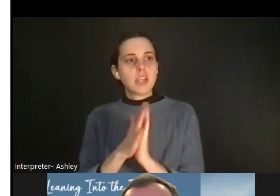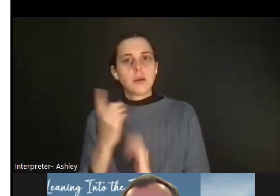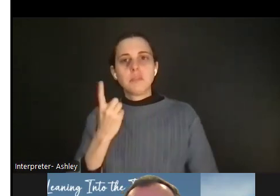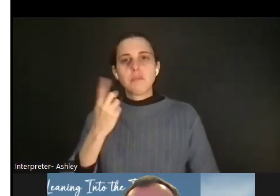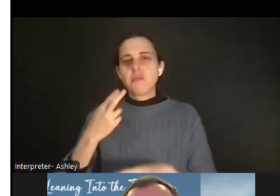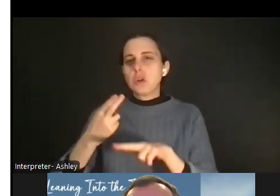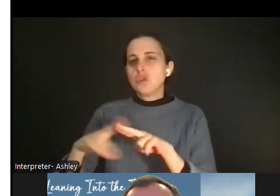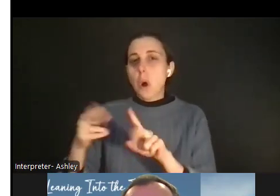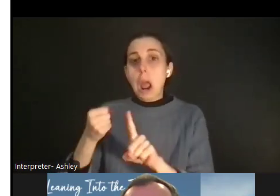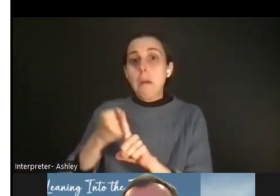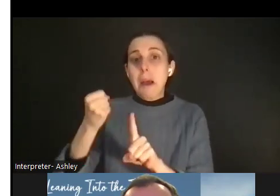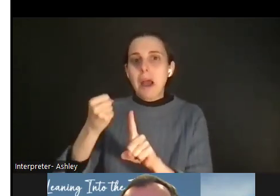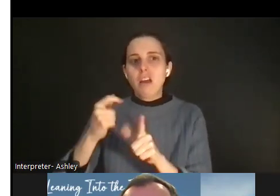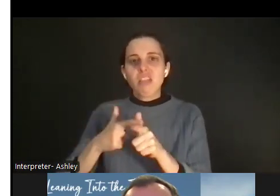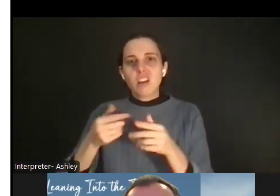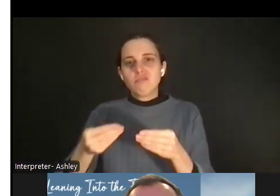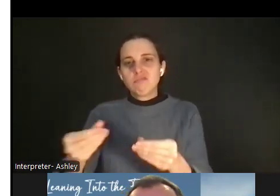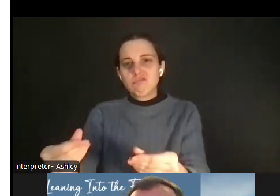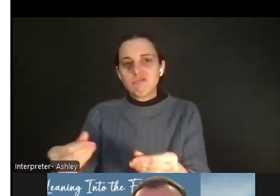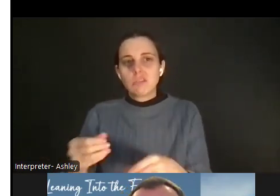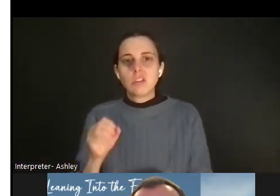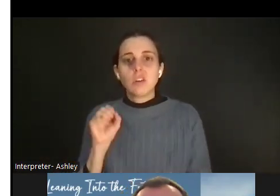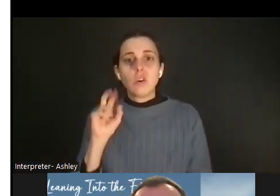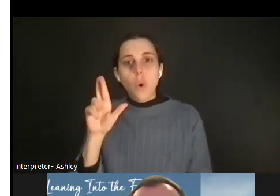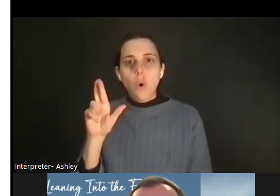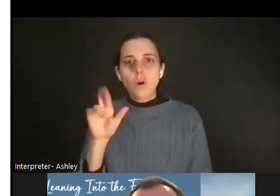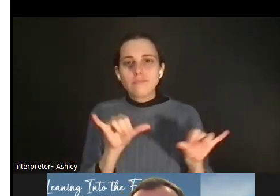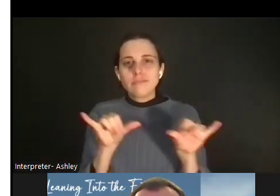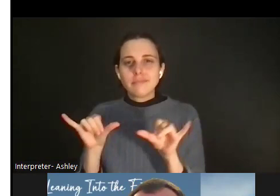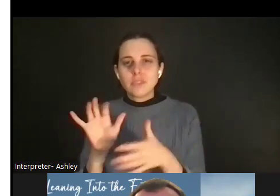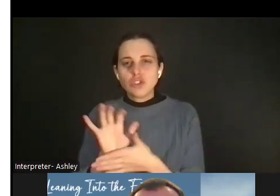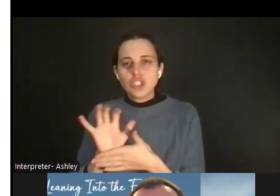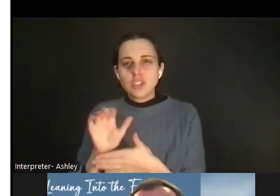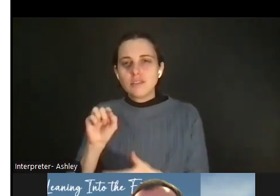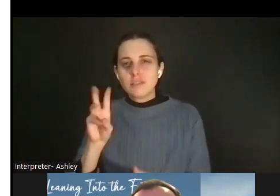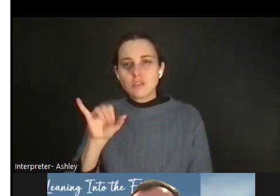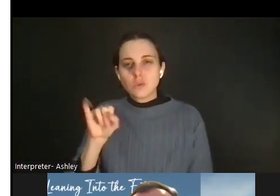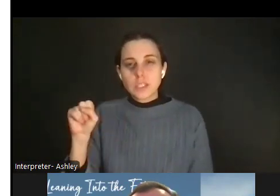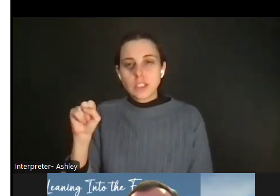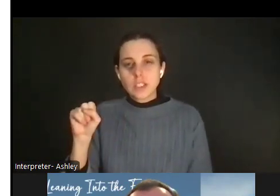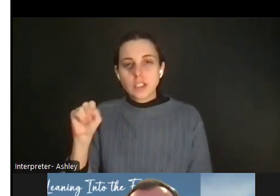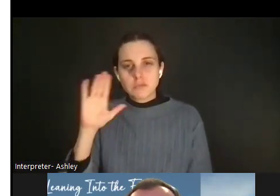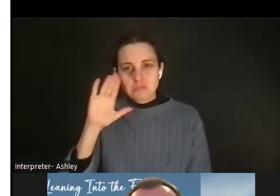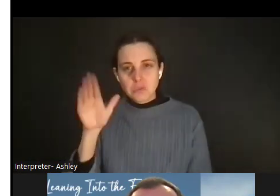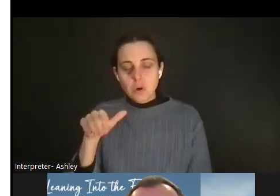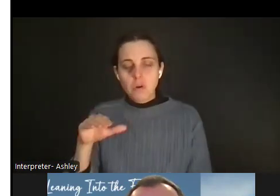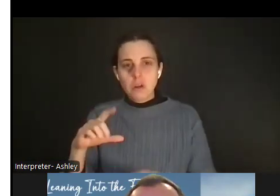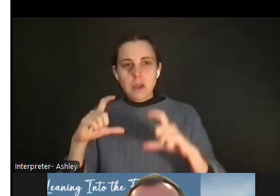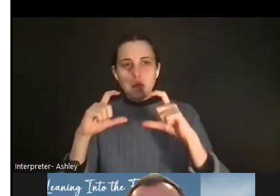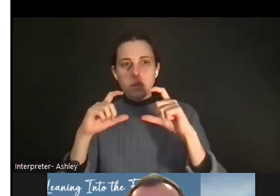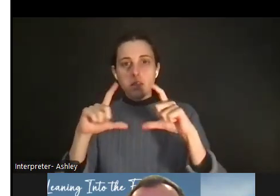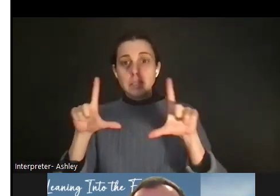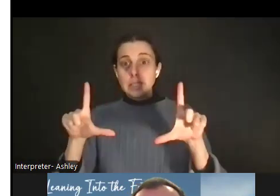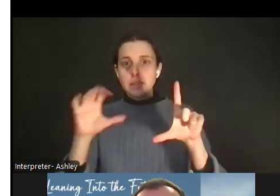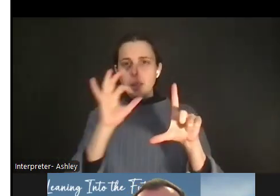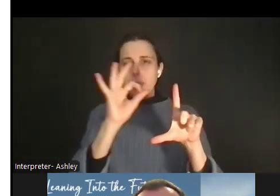this Swiss cheese where pockets of the organizations are Lean and then some others are not. So bridging